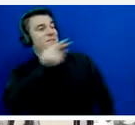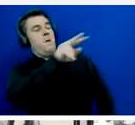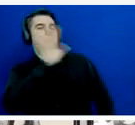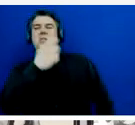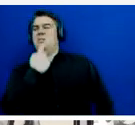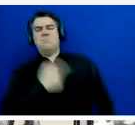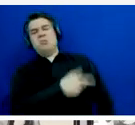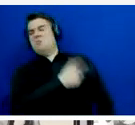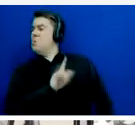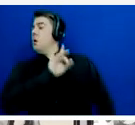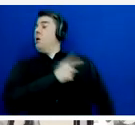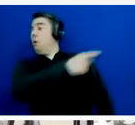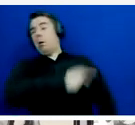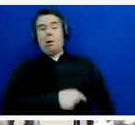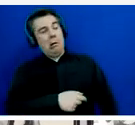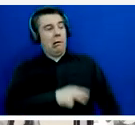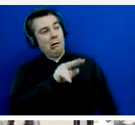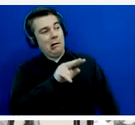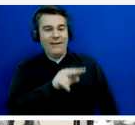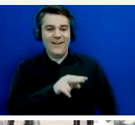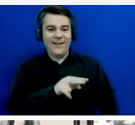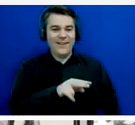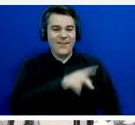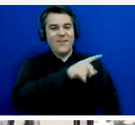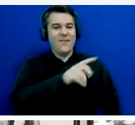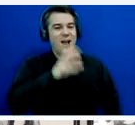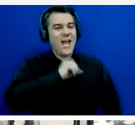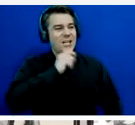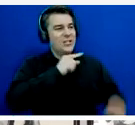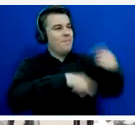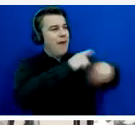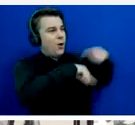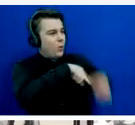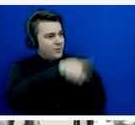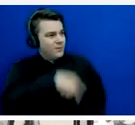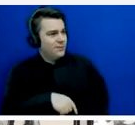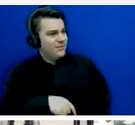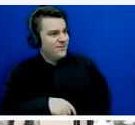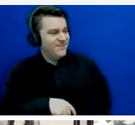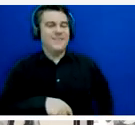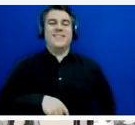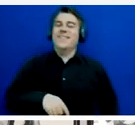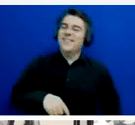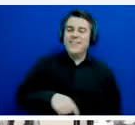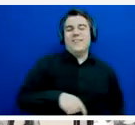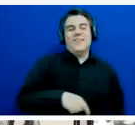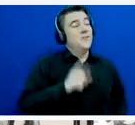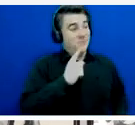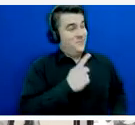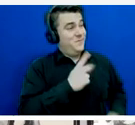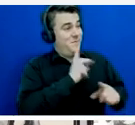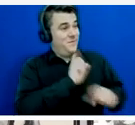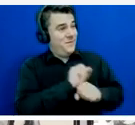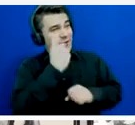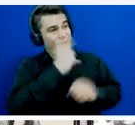she's 28. So you're aging backwards. And I just love that, because you seriously look younger than you did when I met you.